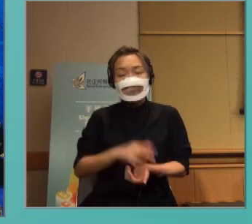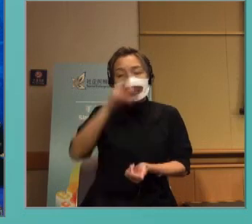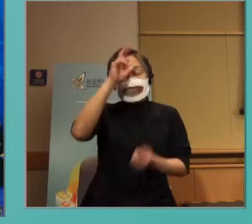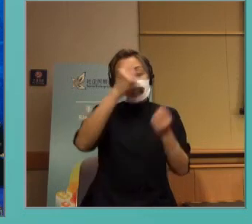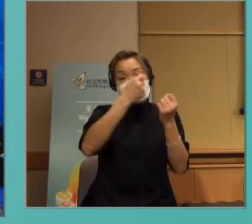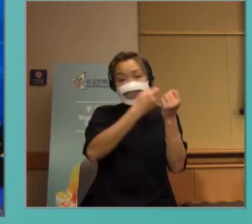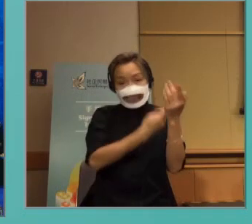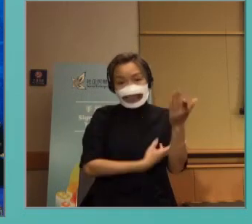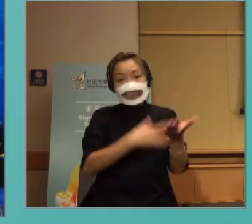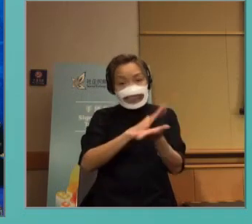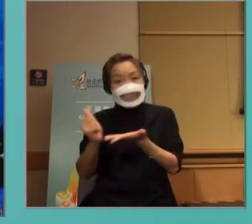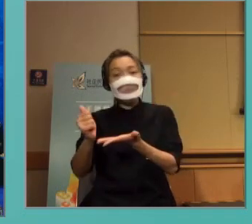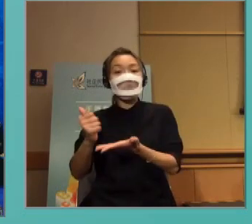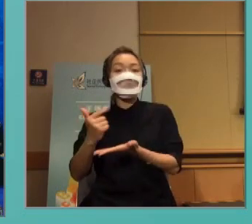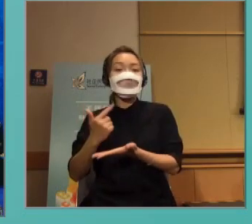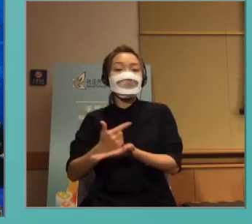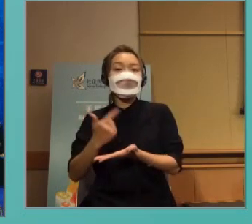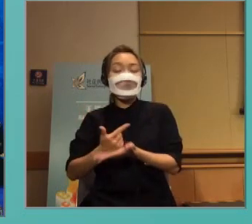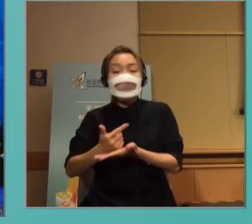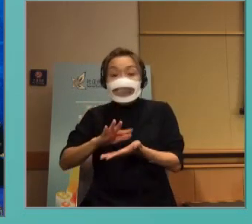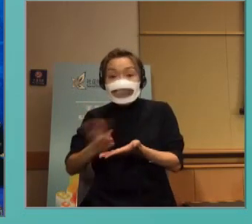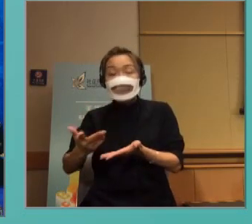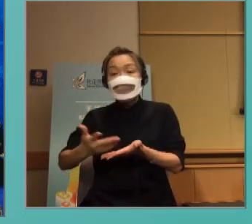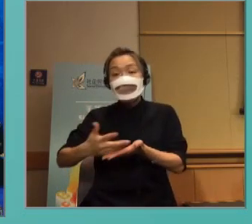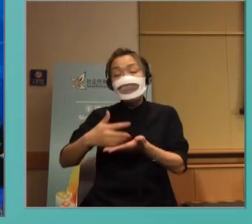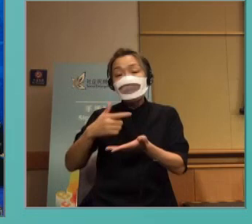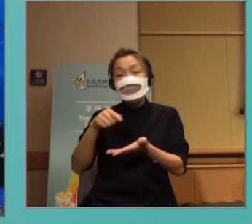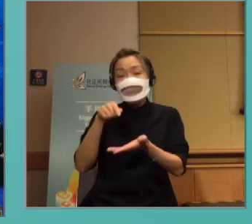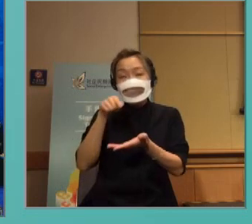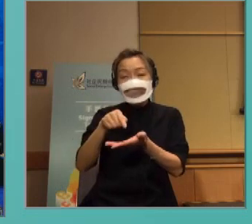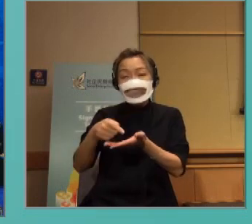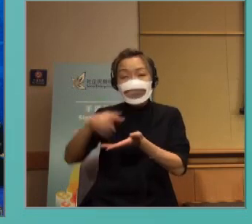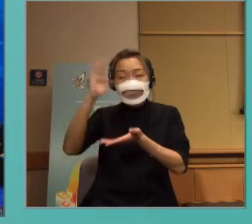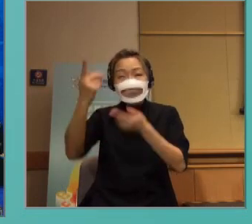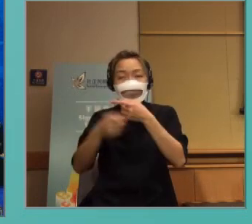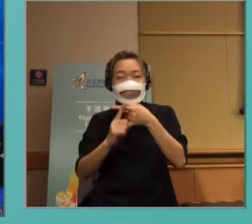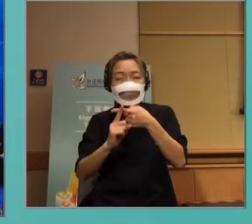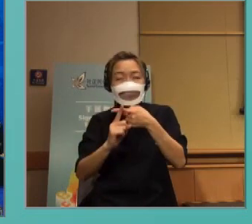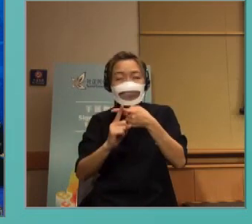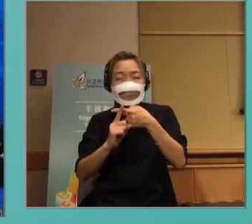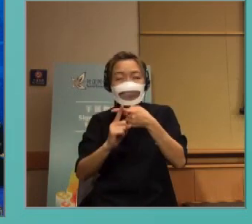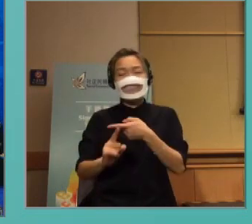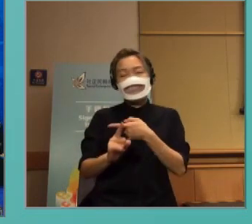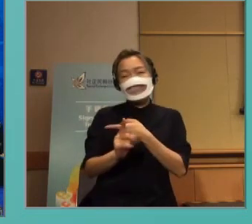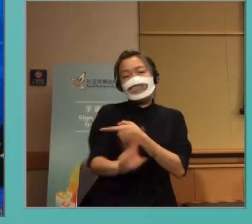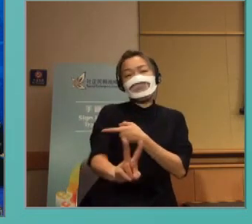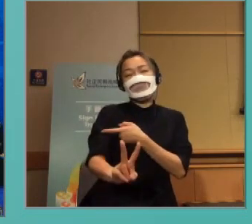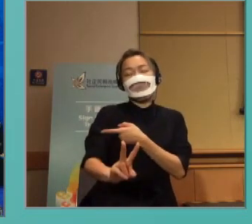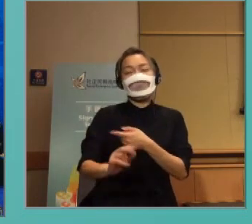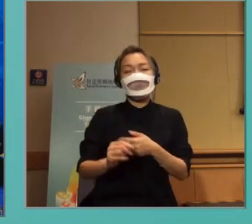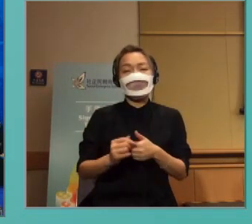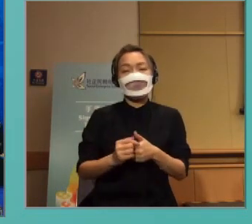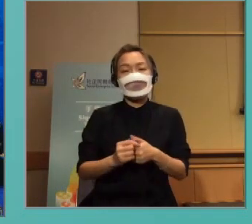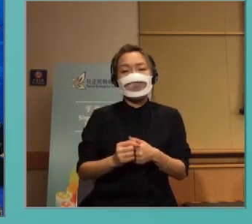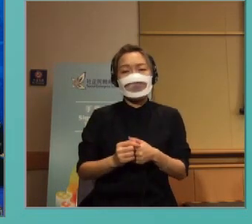because if people just don't do anything, then people don't know what their boundaries are. And then we have some of these sort of effects that have taken place.